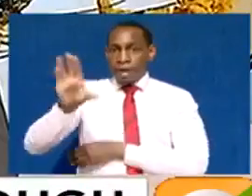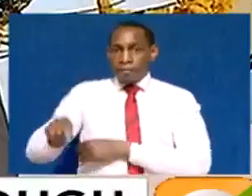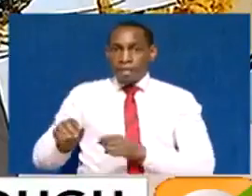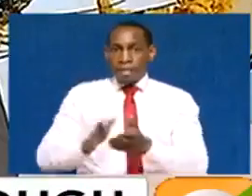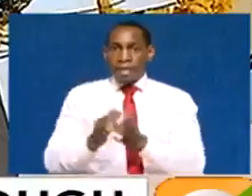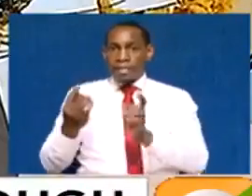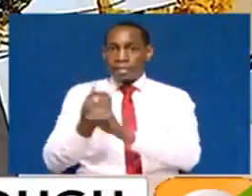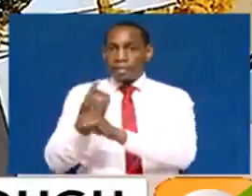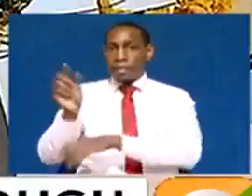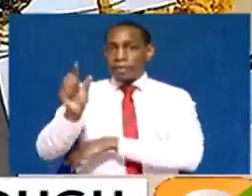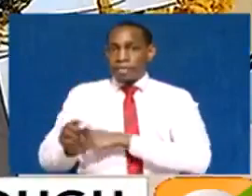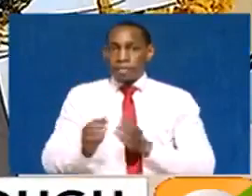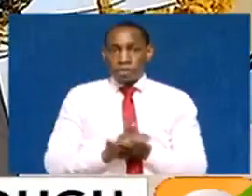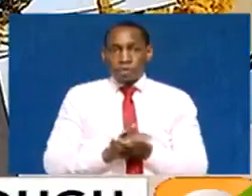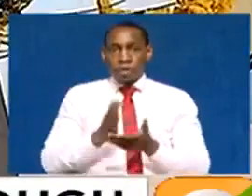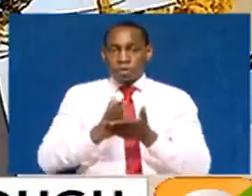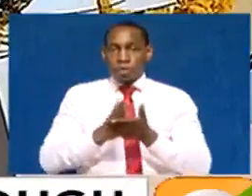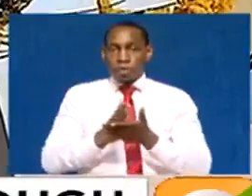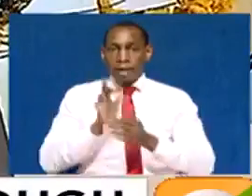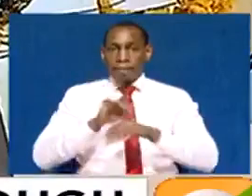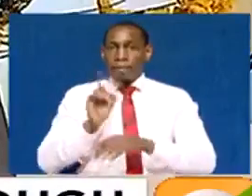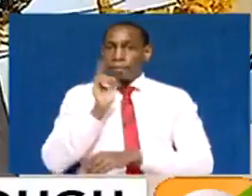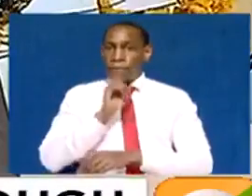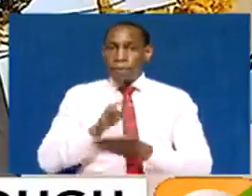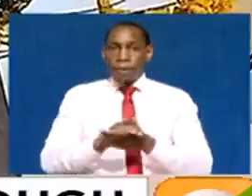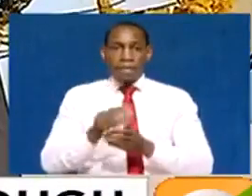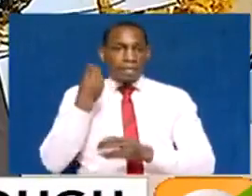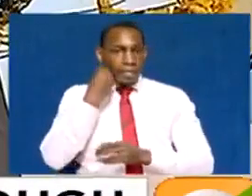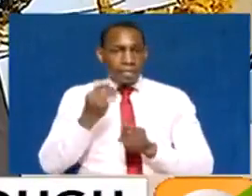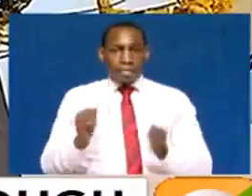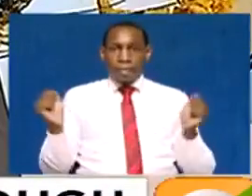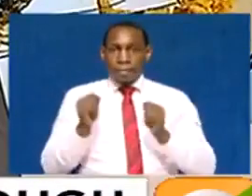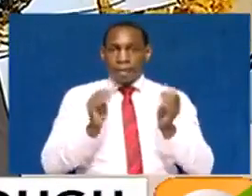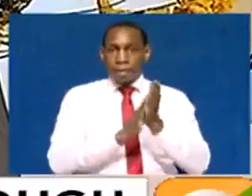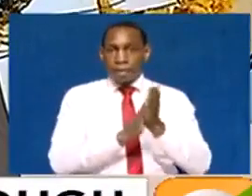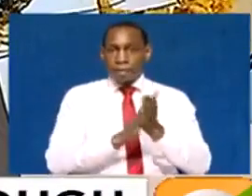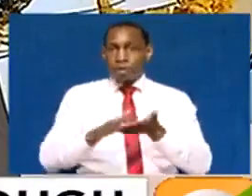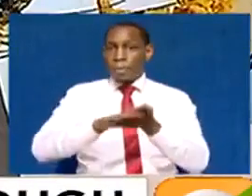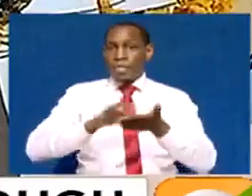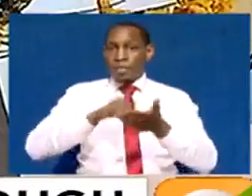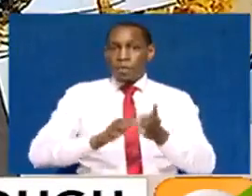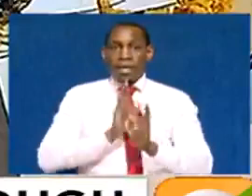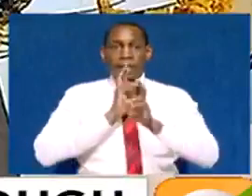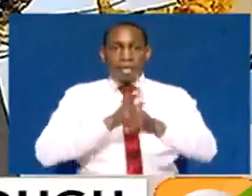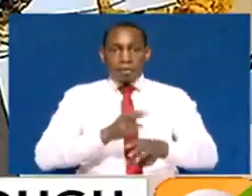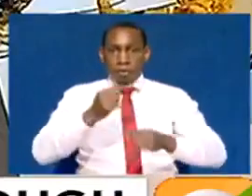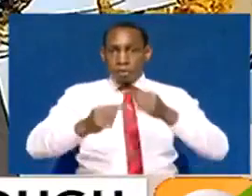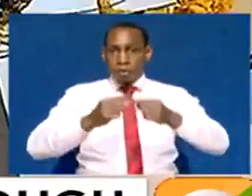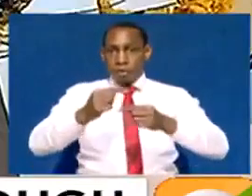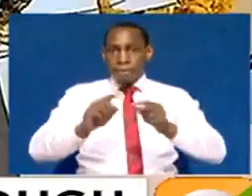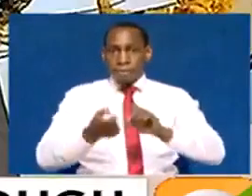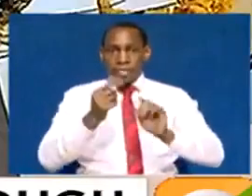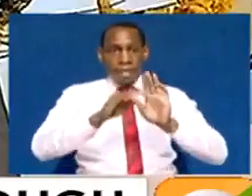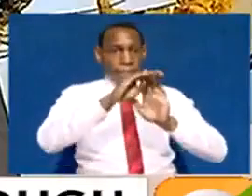in other regions with moderate to high malaria transmission. The recommendation is based on results from an ongoing